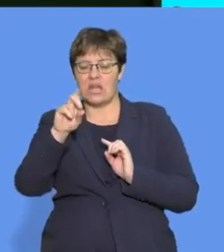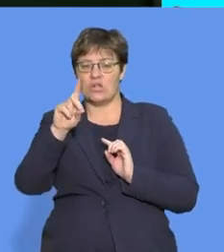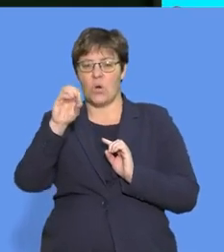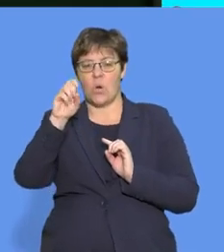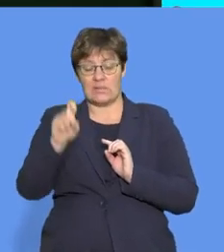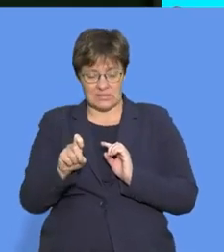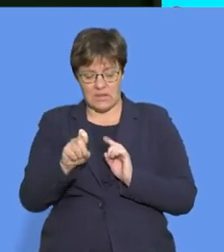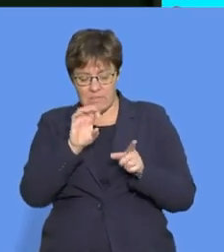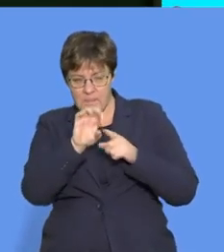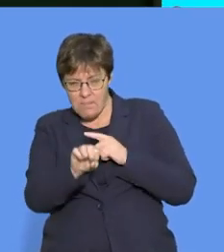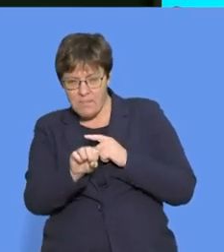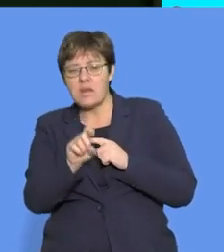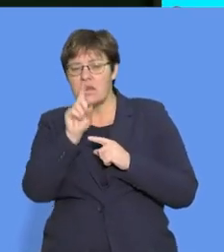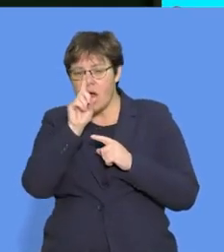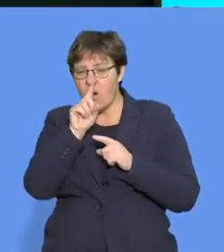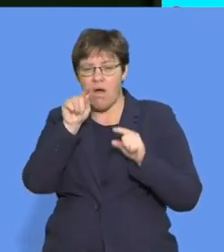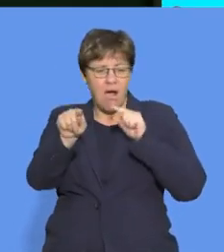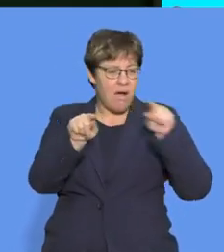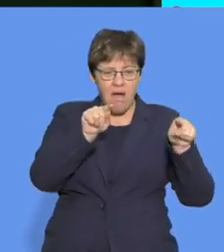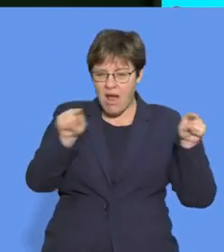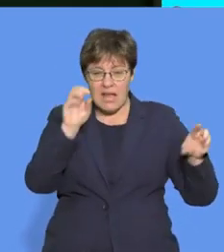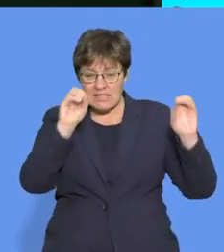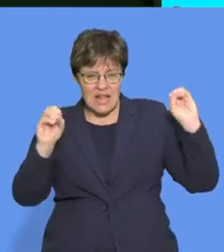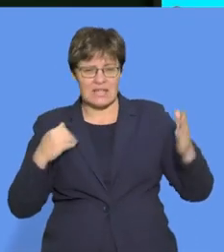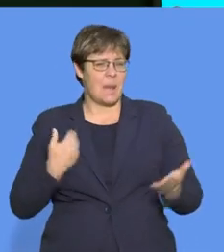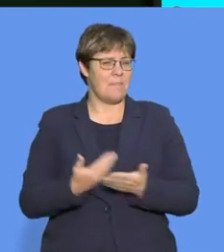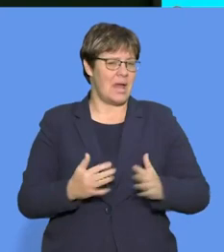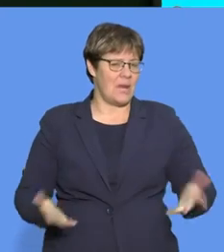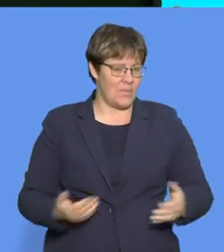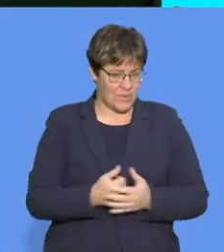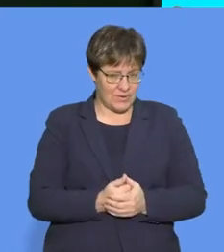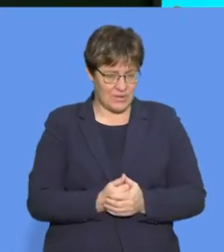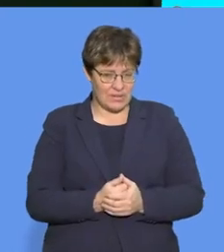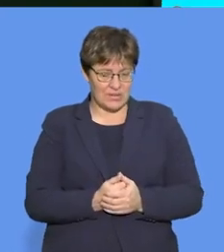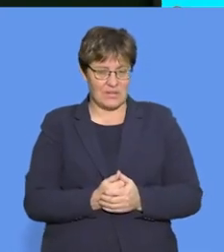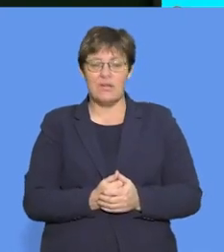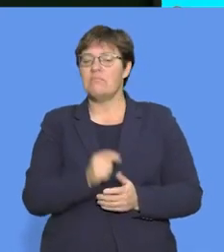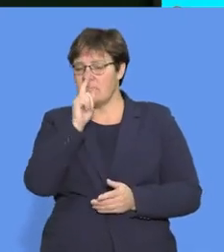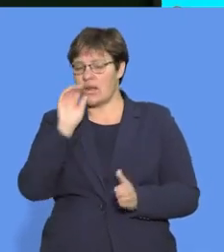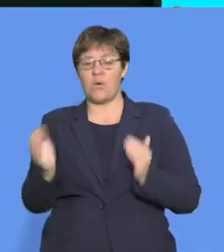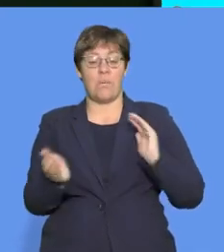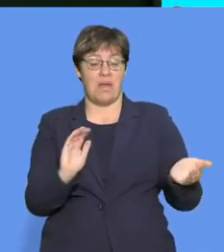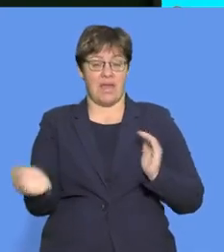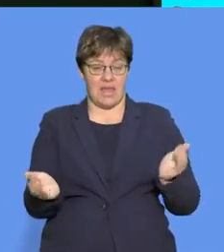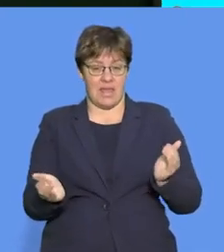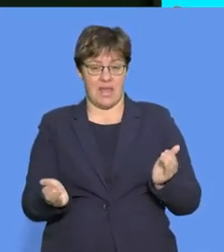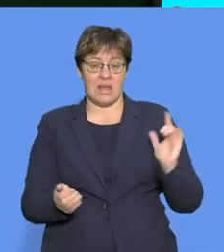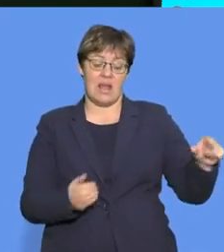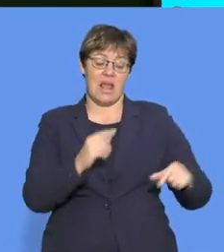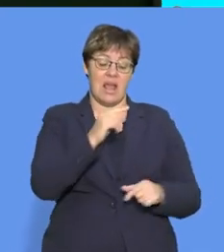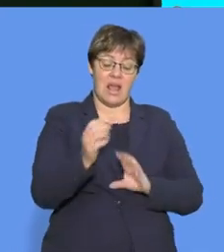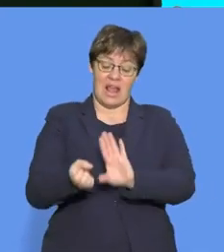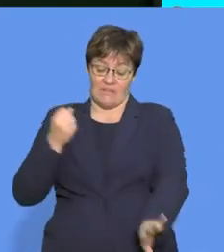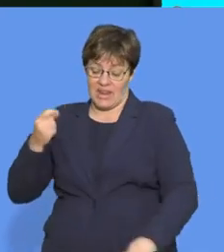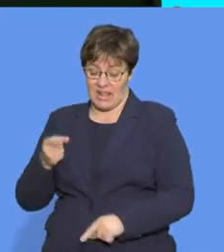let's see that application to the different types of cells. We're going to do a little comparison between